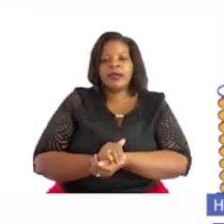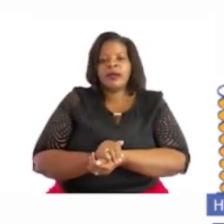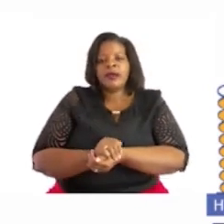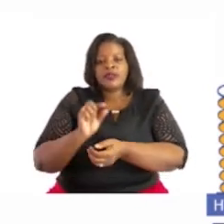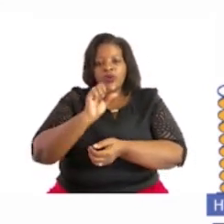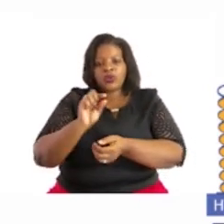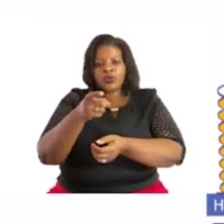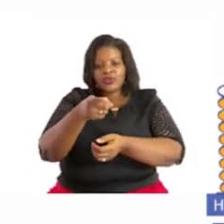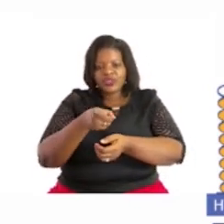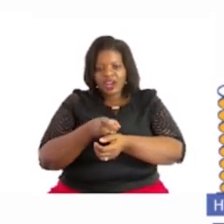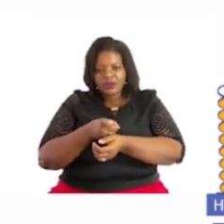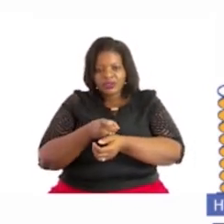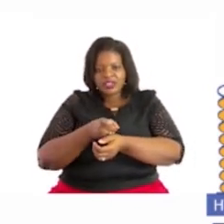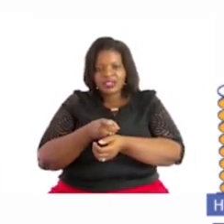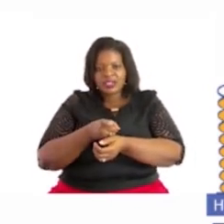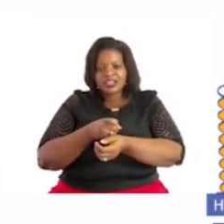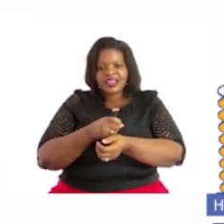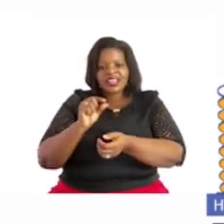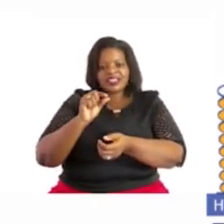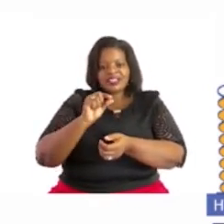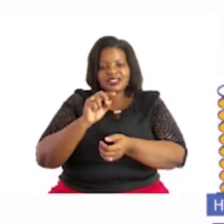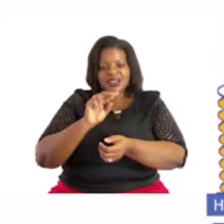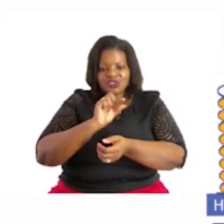read in the space.